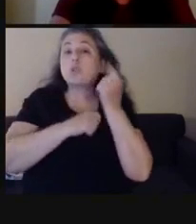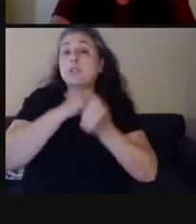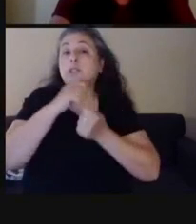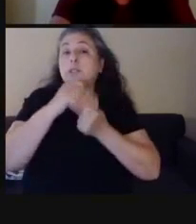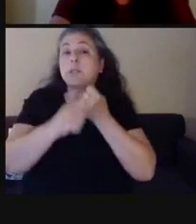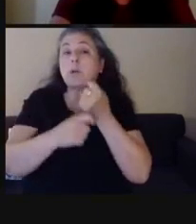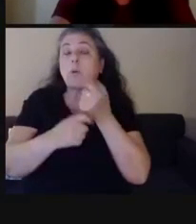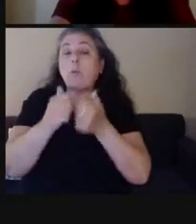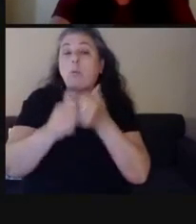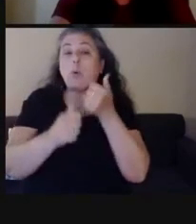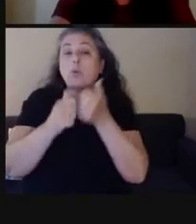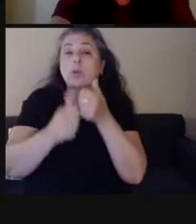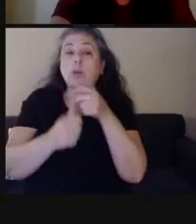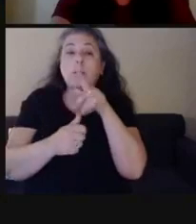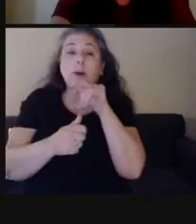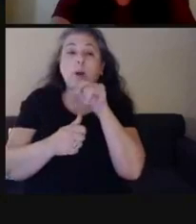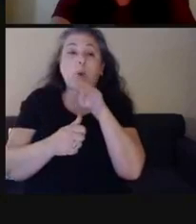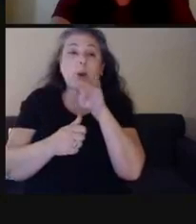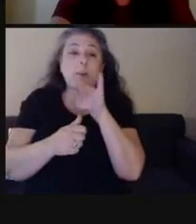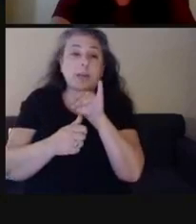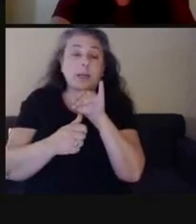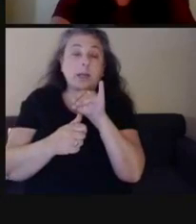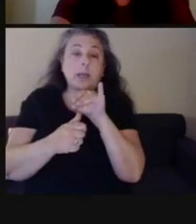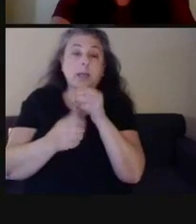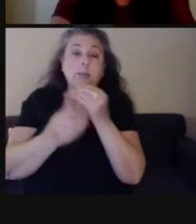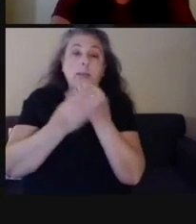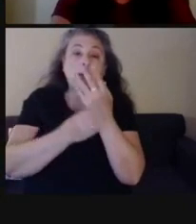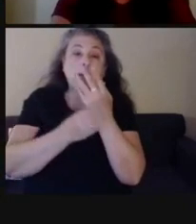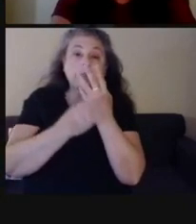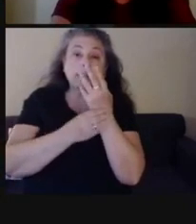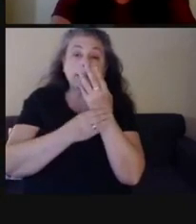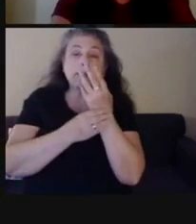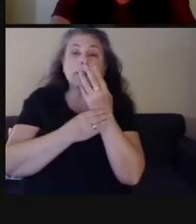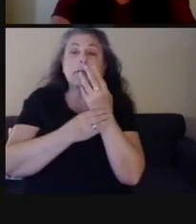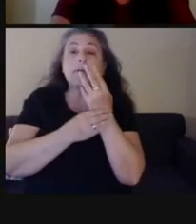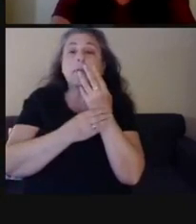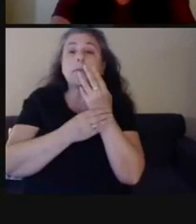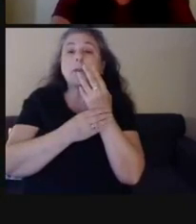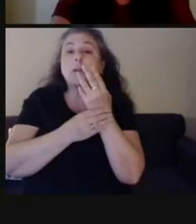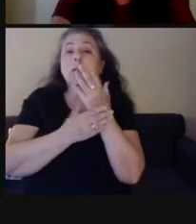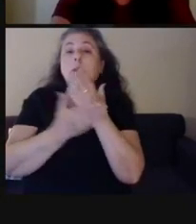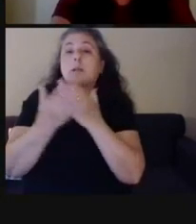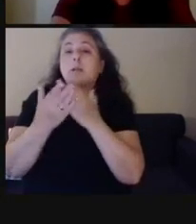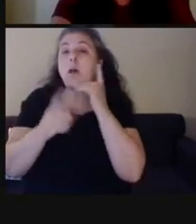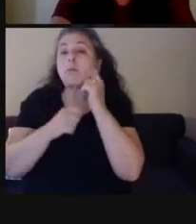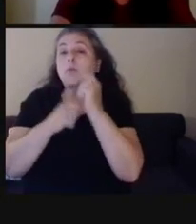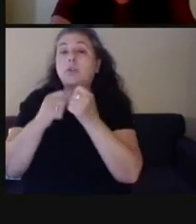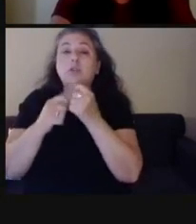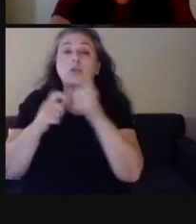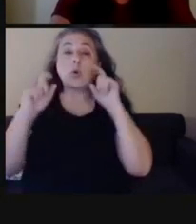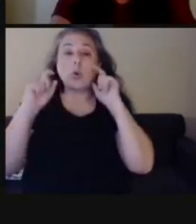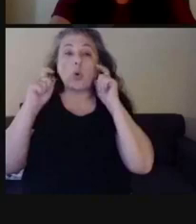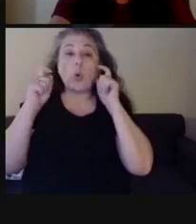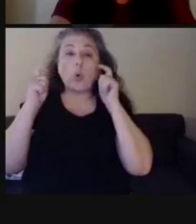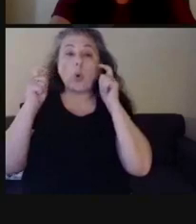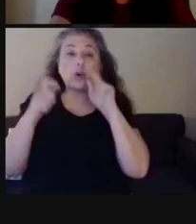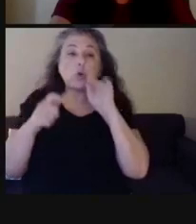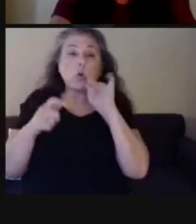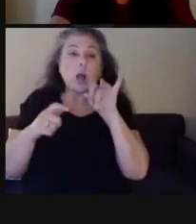mostly Potawatomi plants, traditional Potawatomi plants, some traditional corn crops,